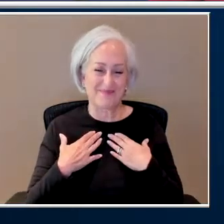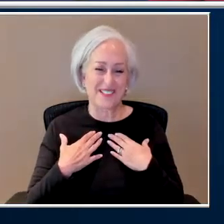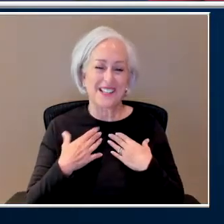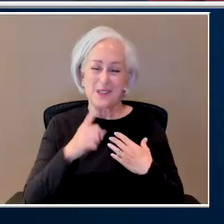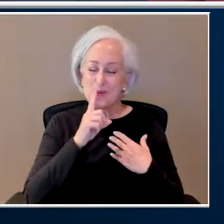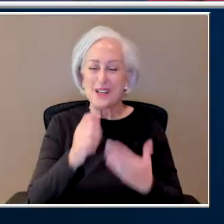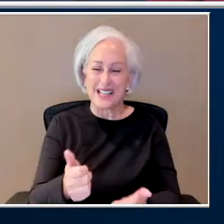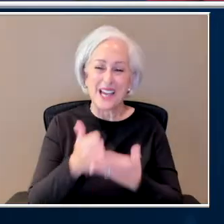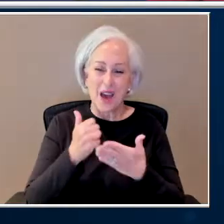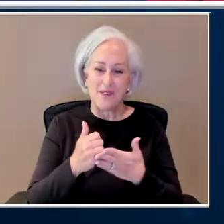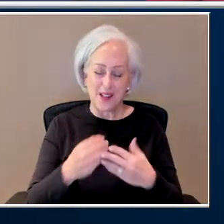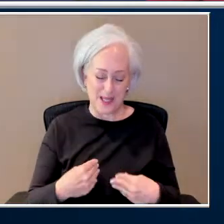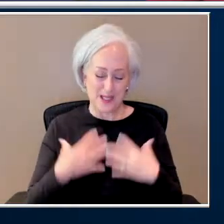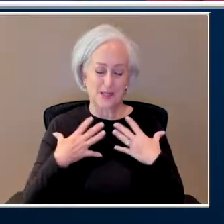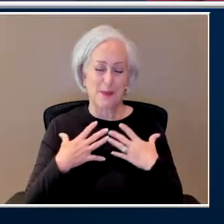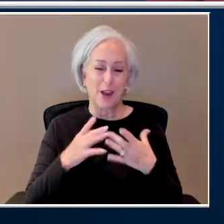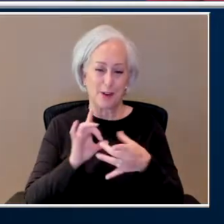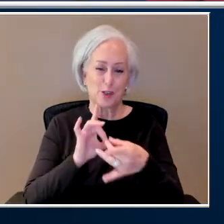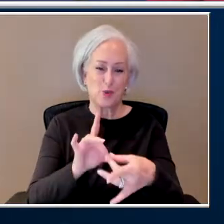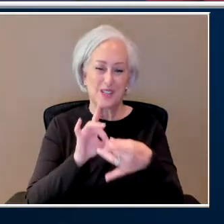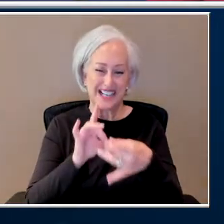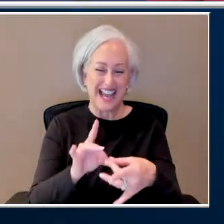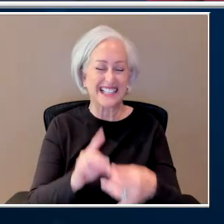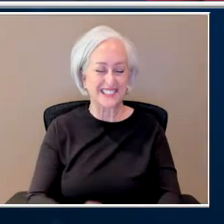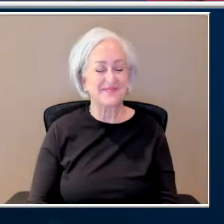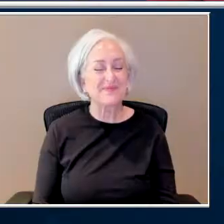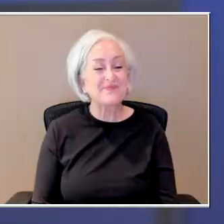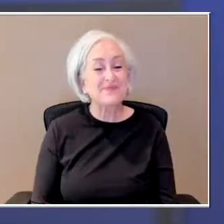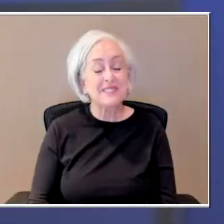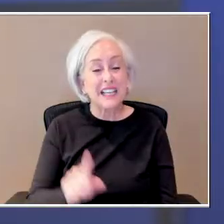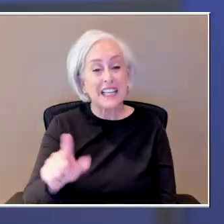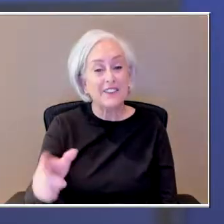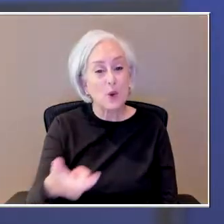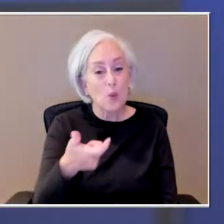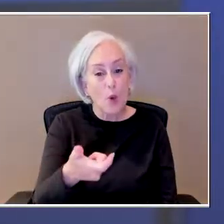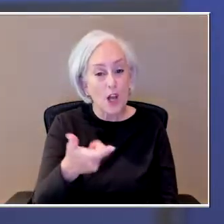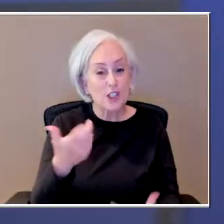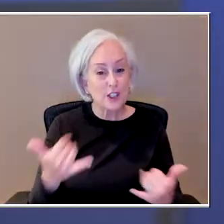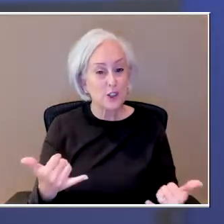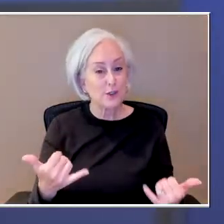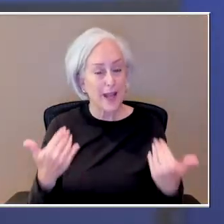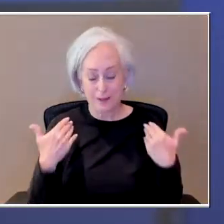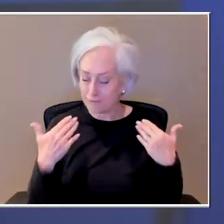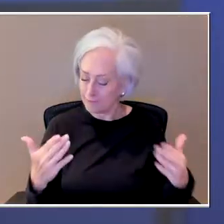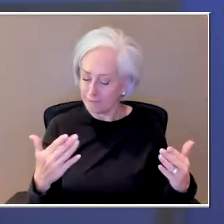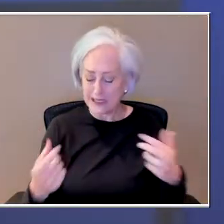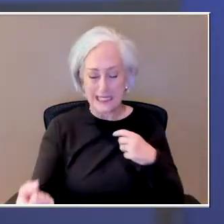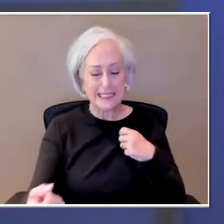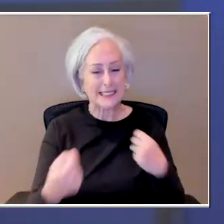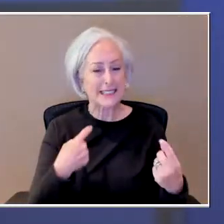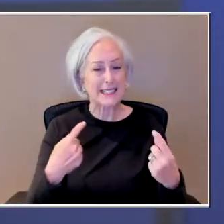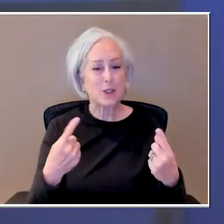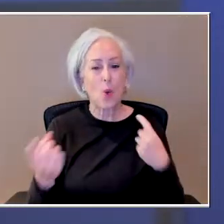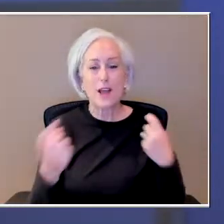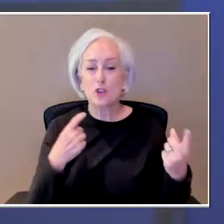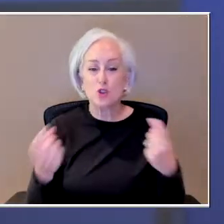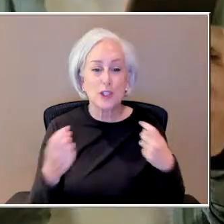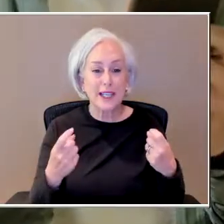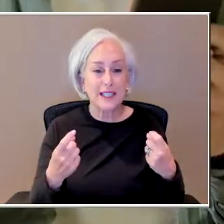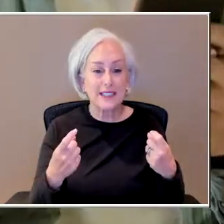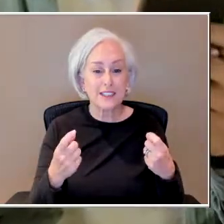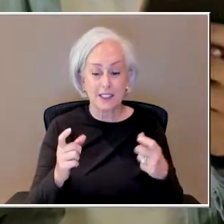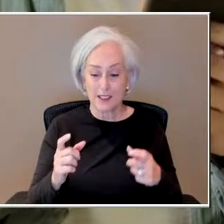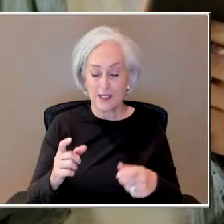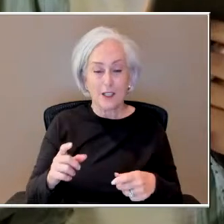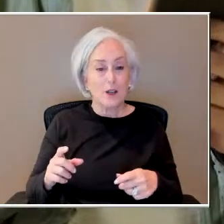those families. If you are watching this morning, send us any questions you have about organ donation or prune belly syndrome. You can